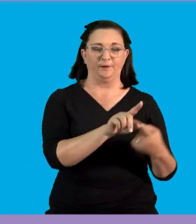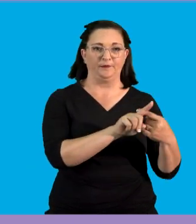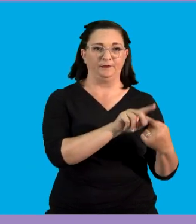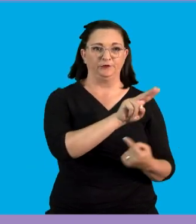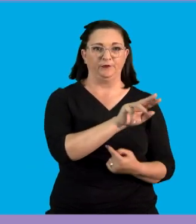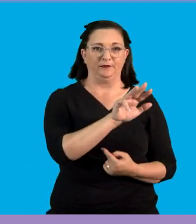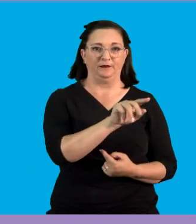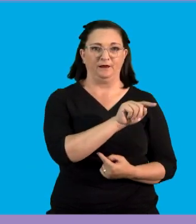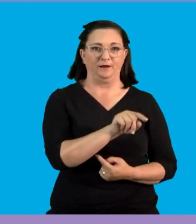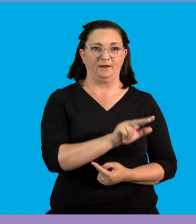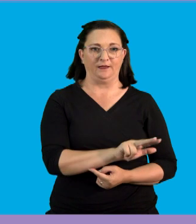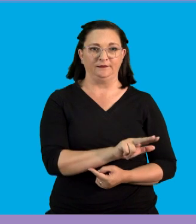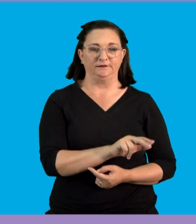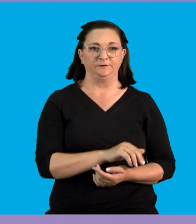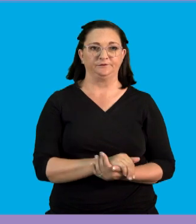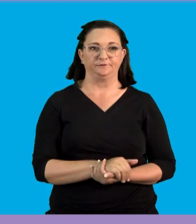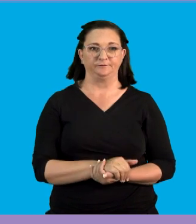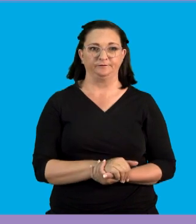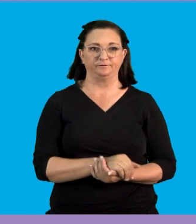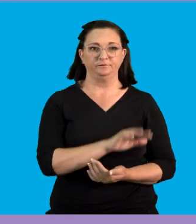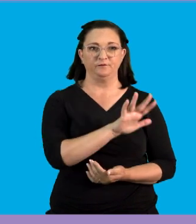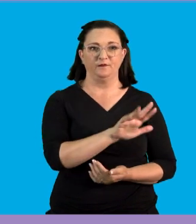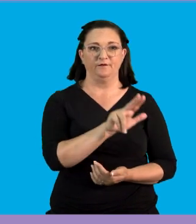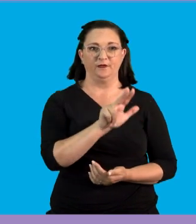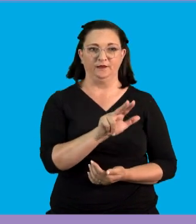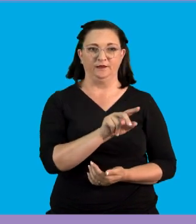plus 29/8 gives us a total of